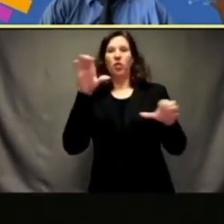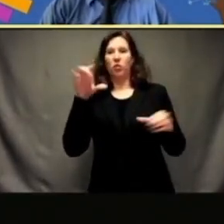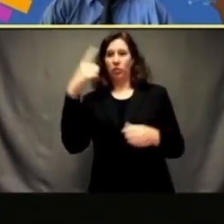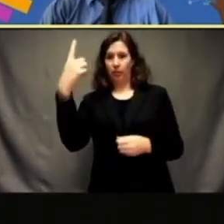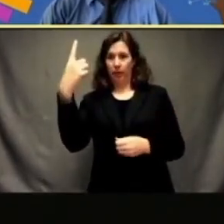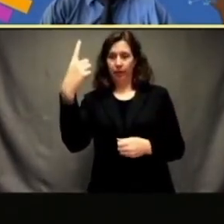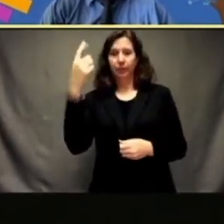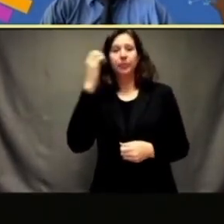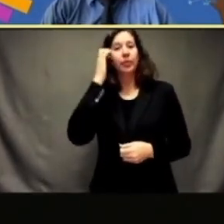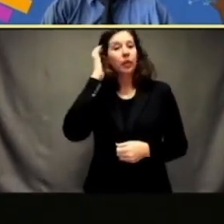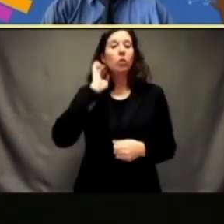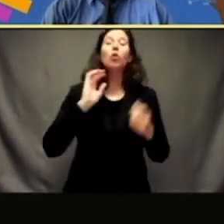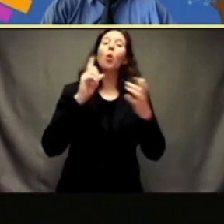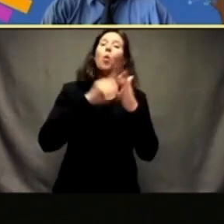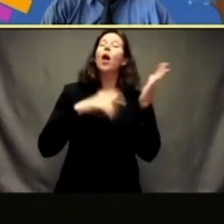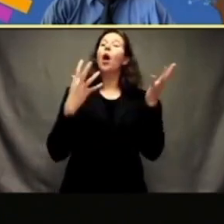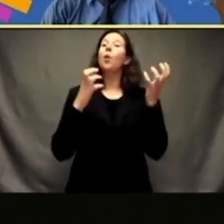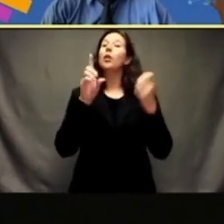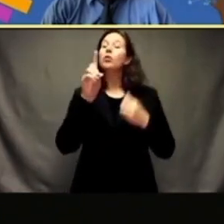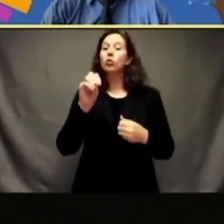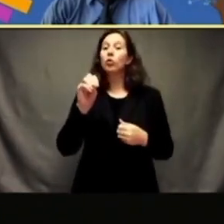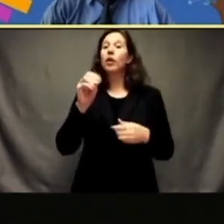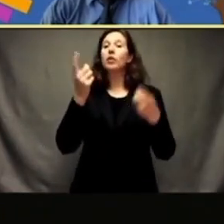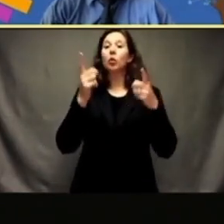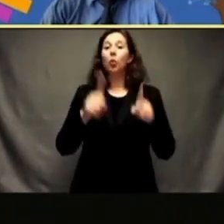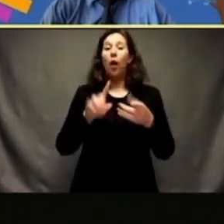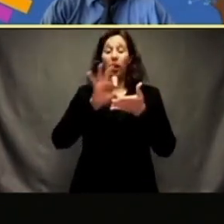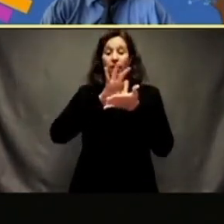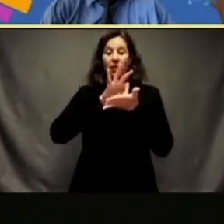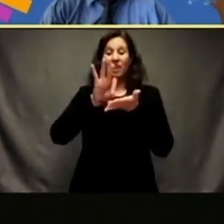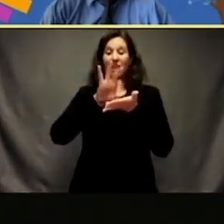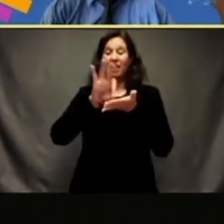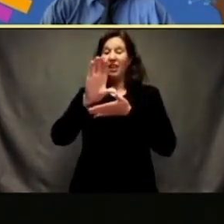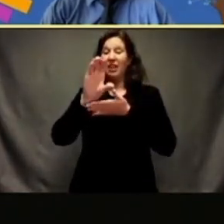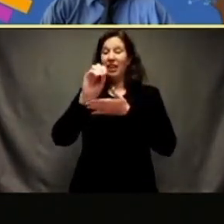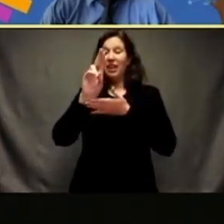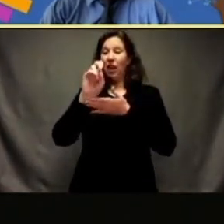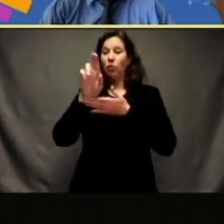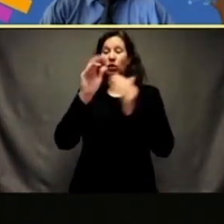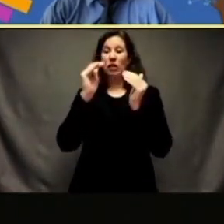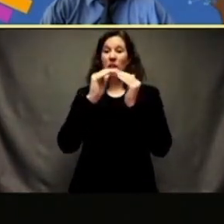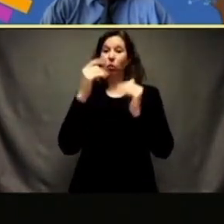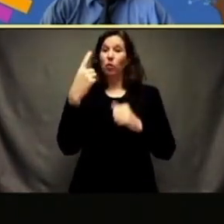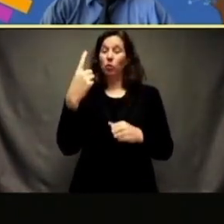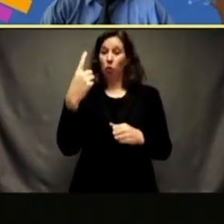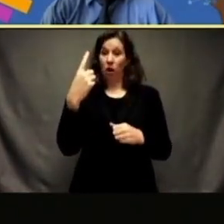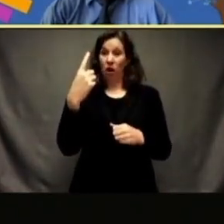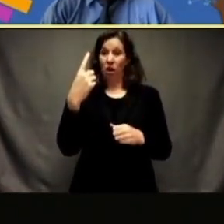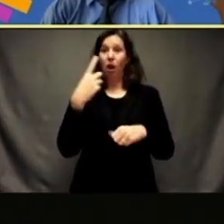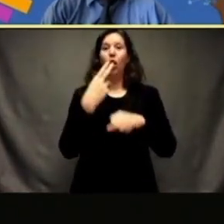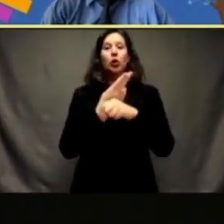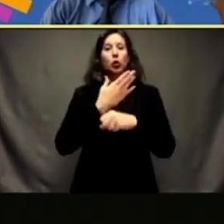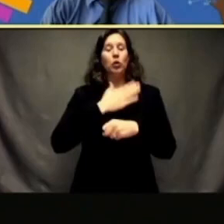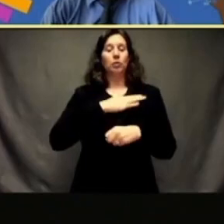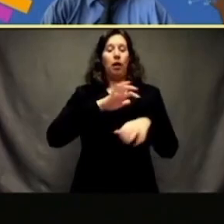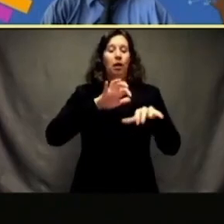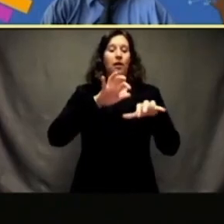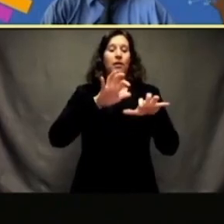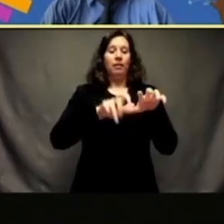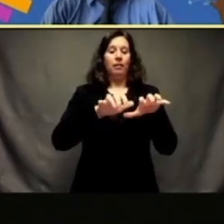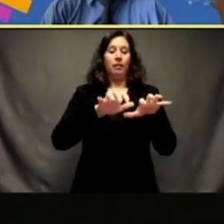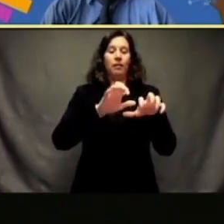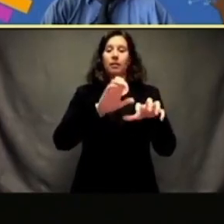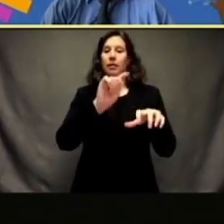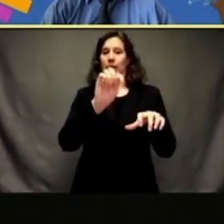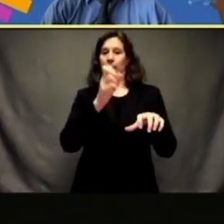wanted to do is I wanted that when the counter is equal to 1, I'm going to use my text to speech, and